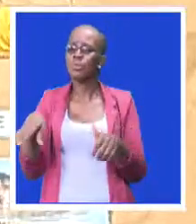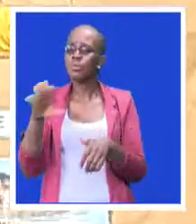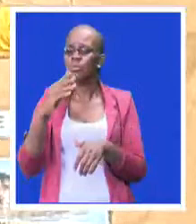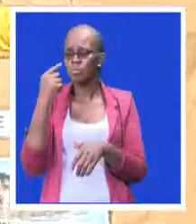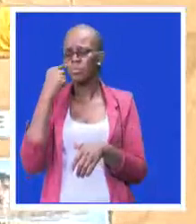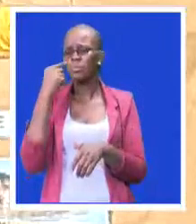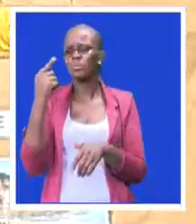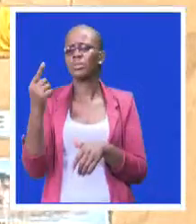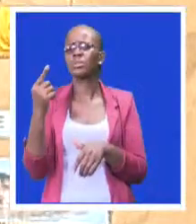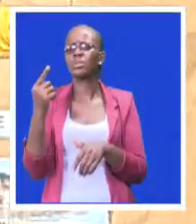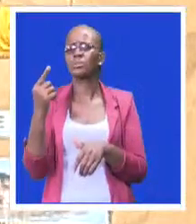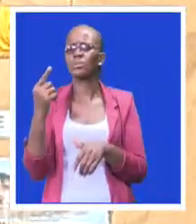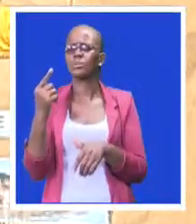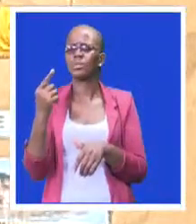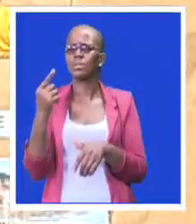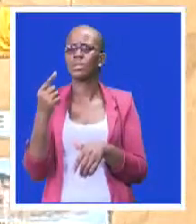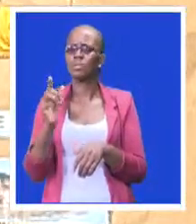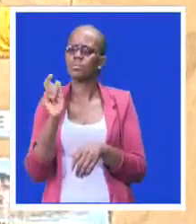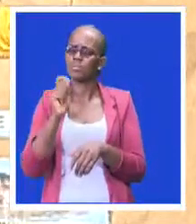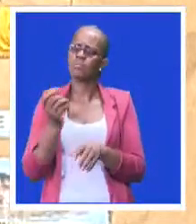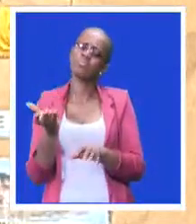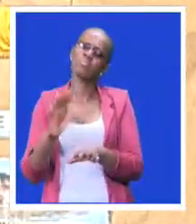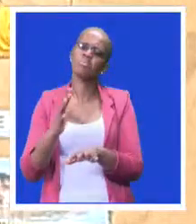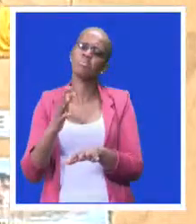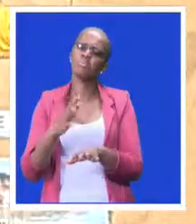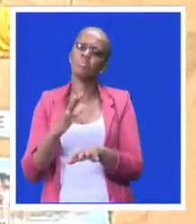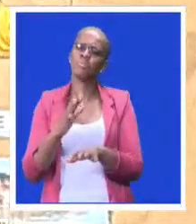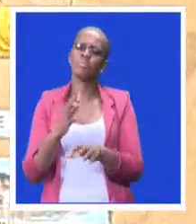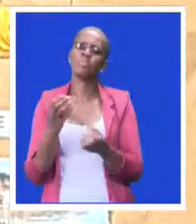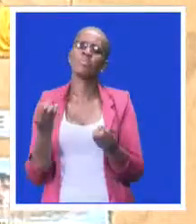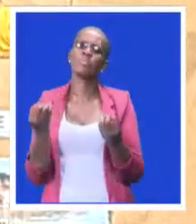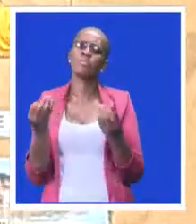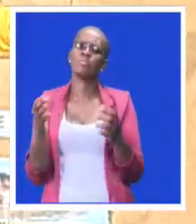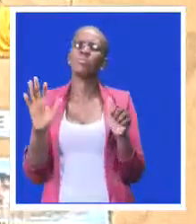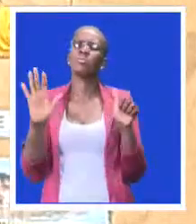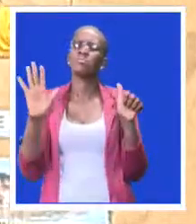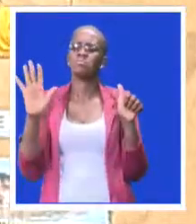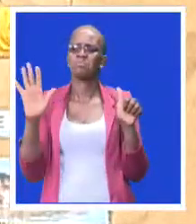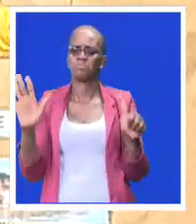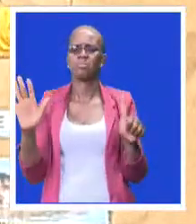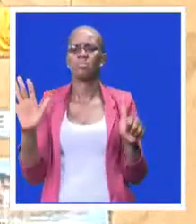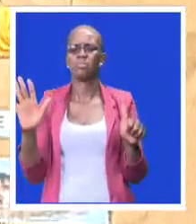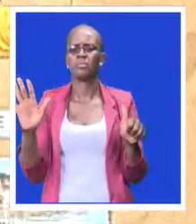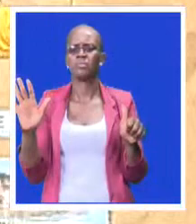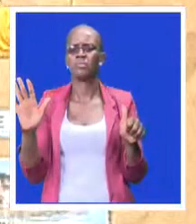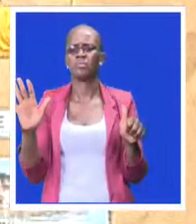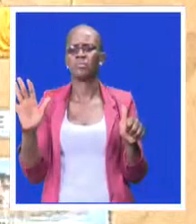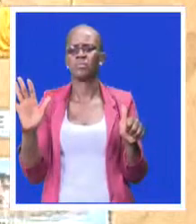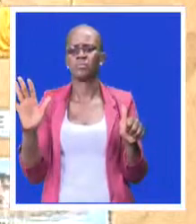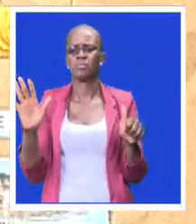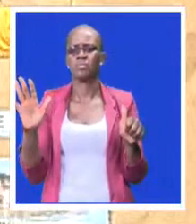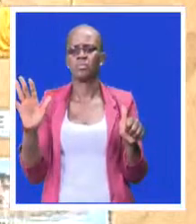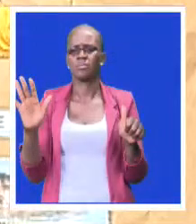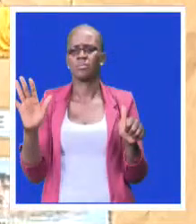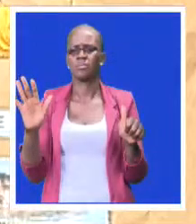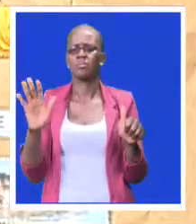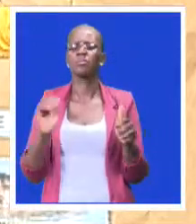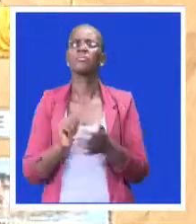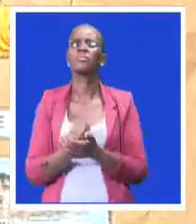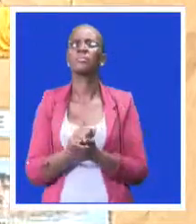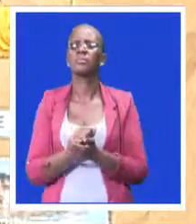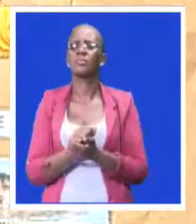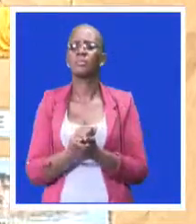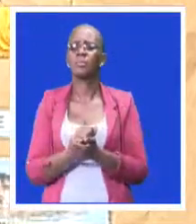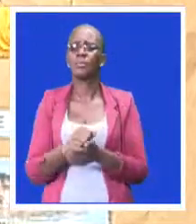here and we curve down like we're writing a circle, and we go up and in.